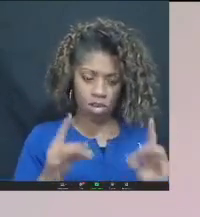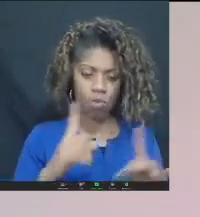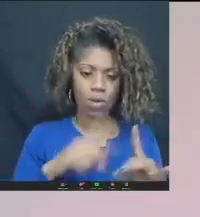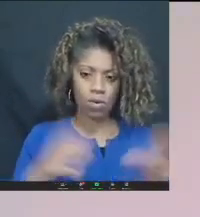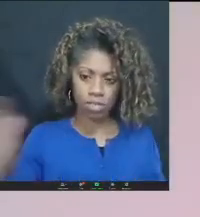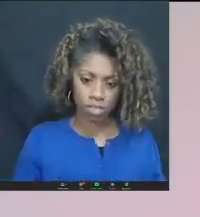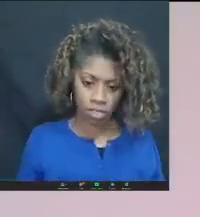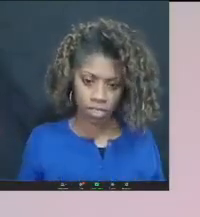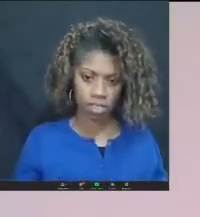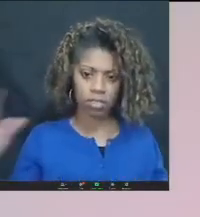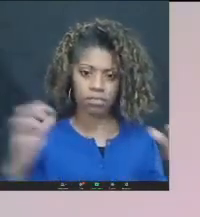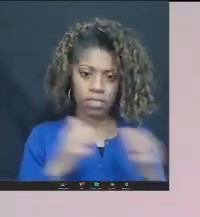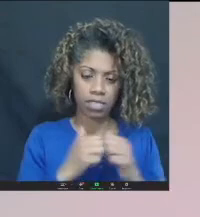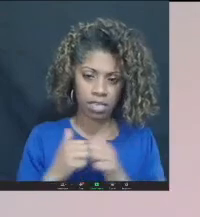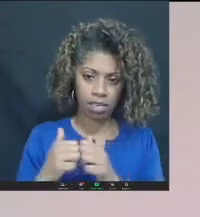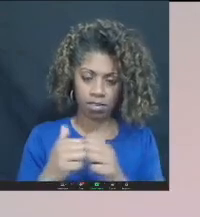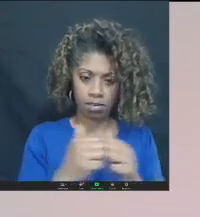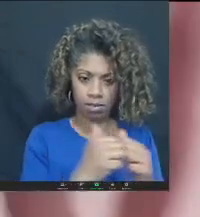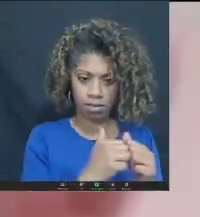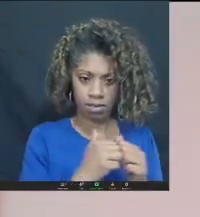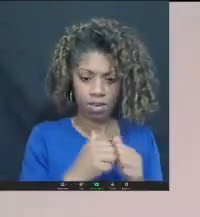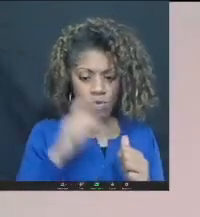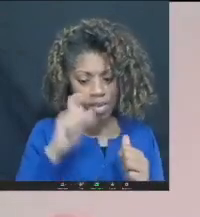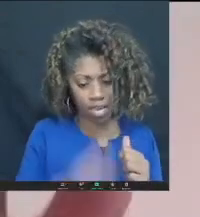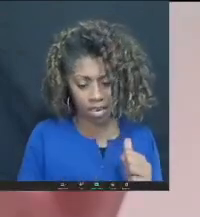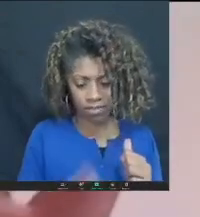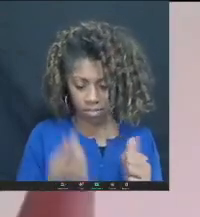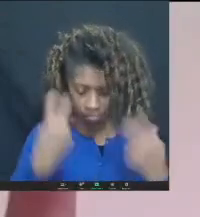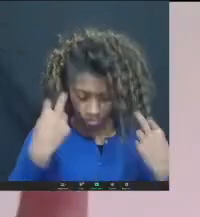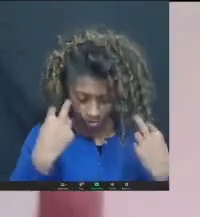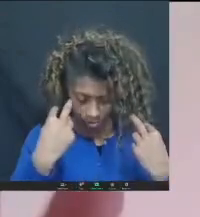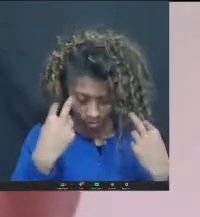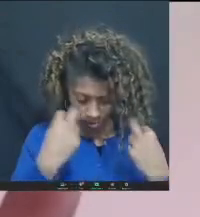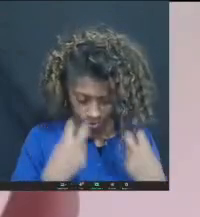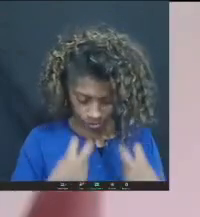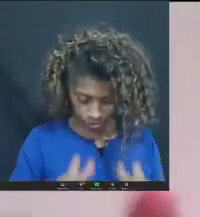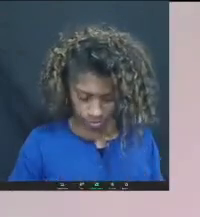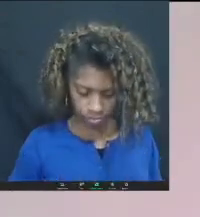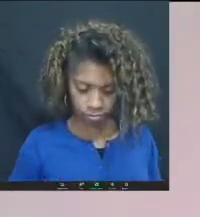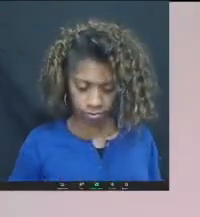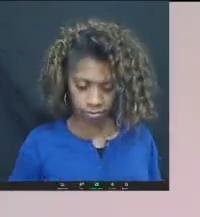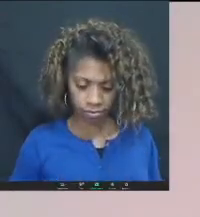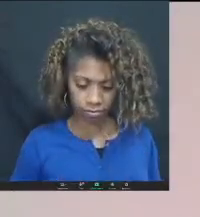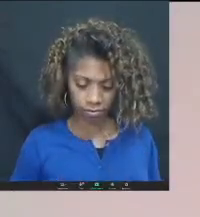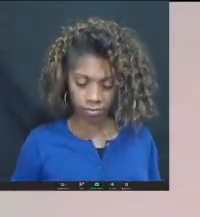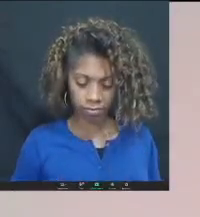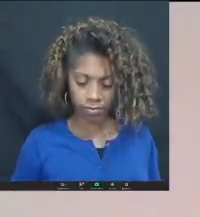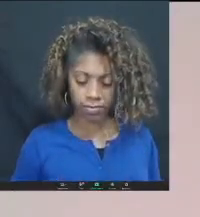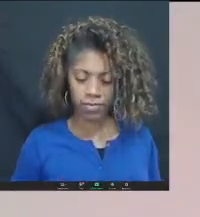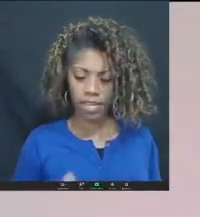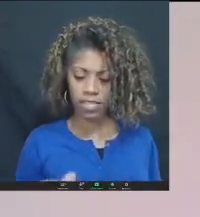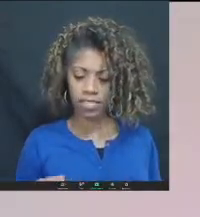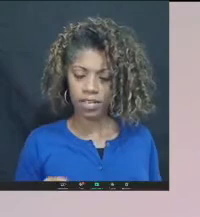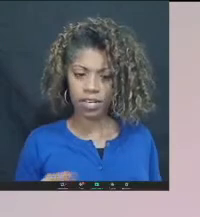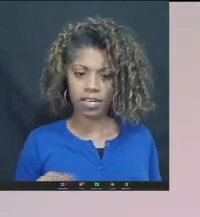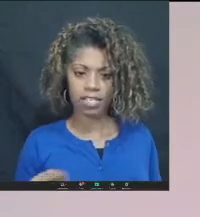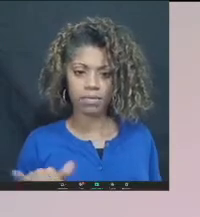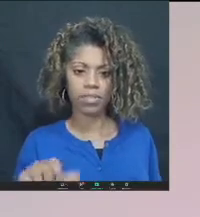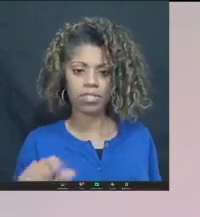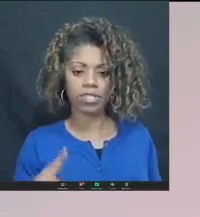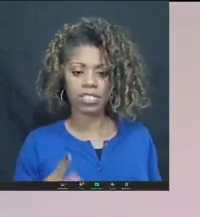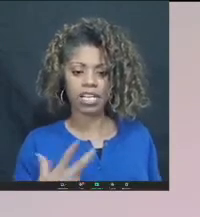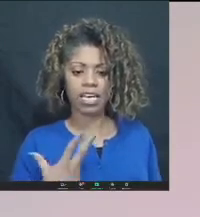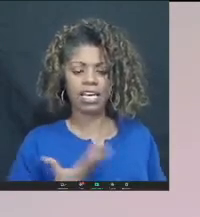we have to define ourselves and this nation by its aspirations and its contributions, speak life into that, and then